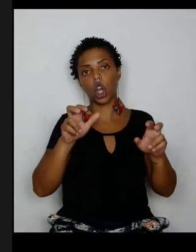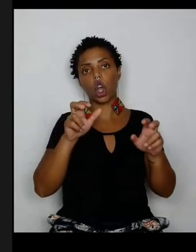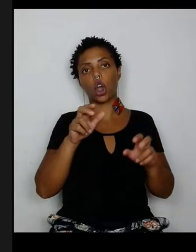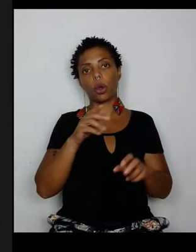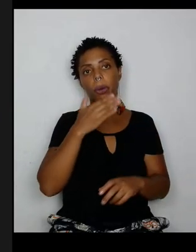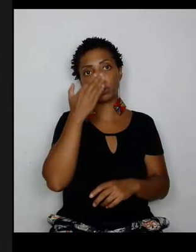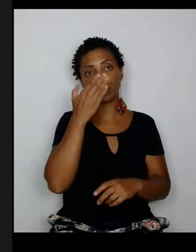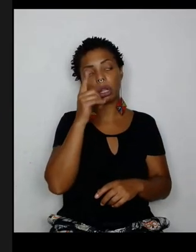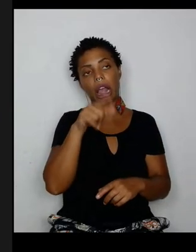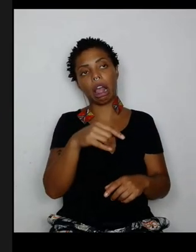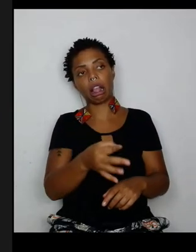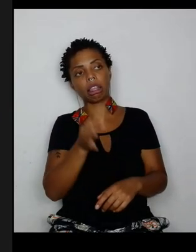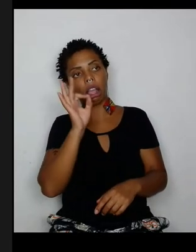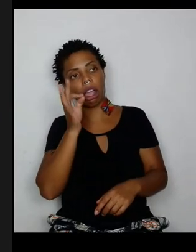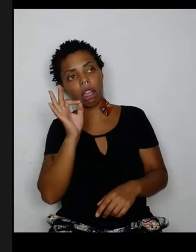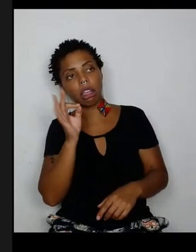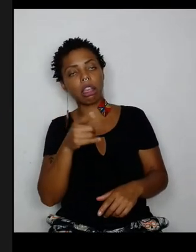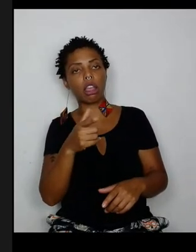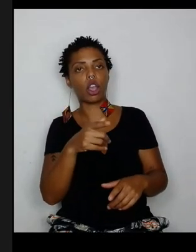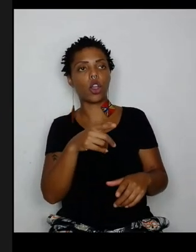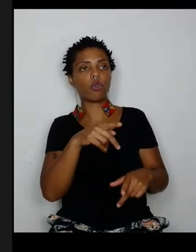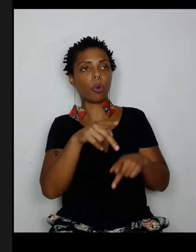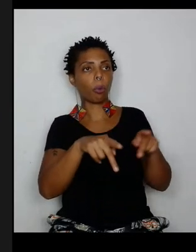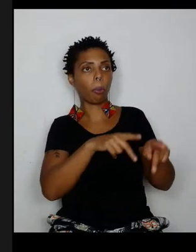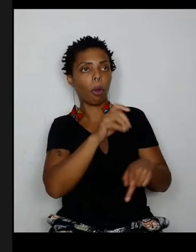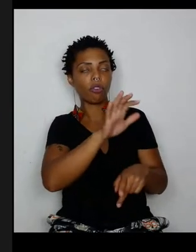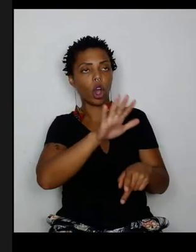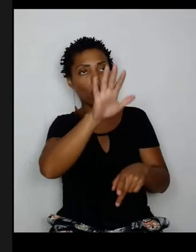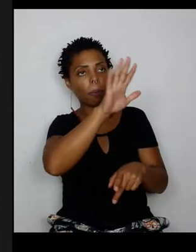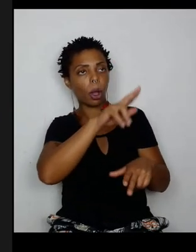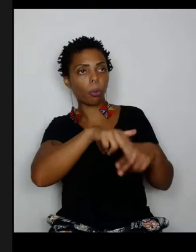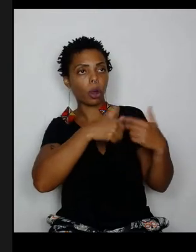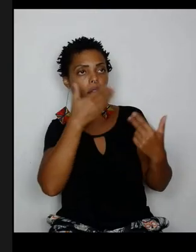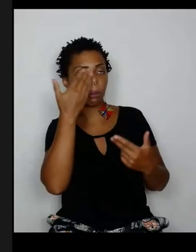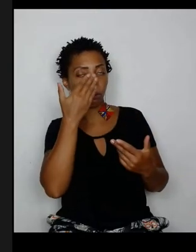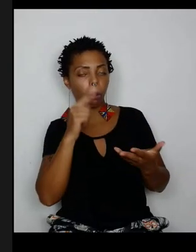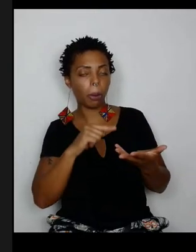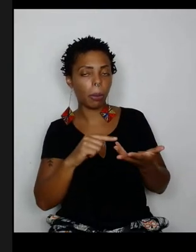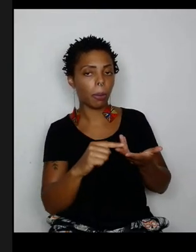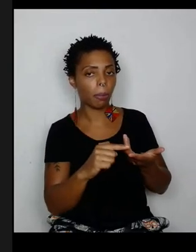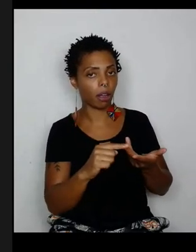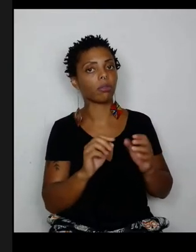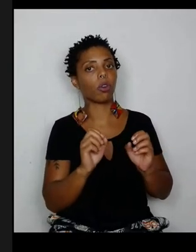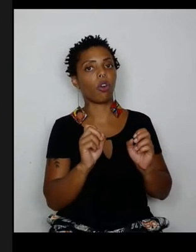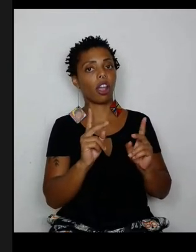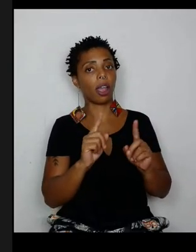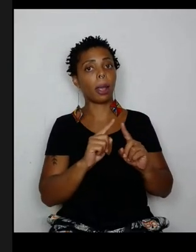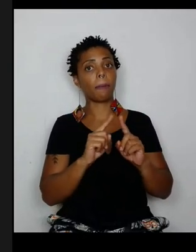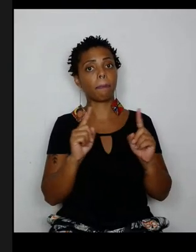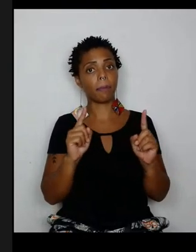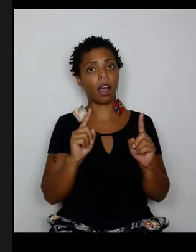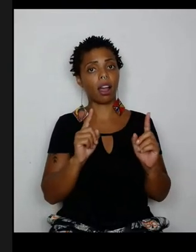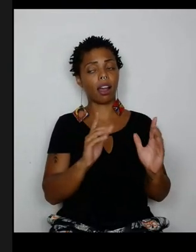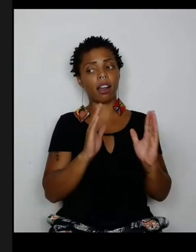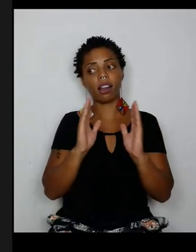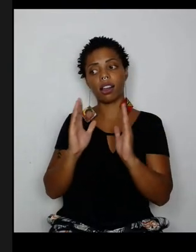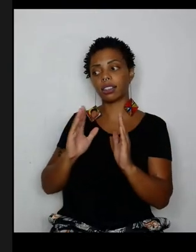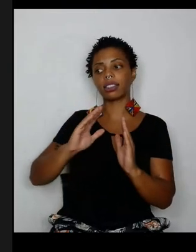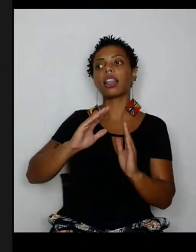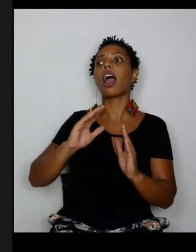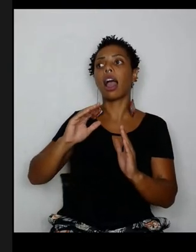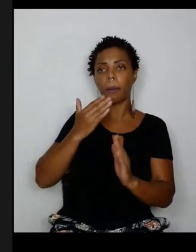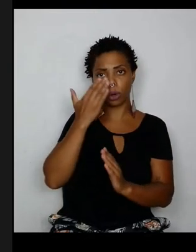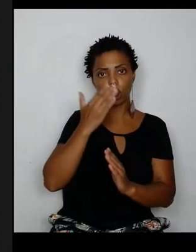and another thing to avail oneself of the availability of prostitutes which was an absolute